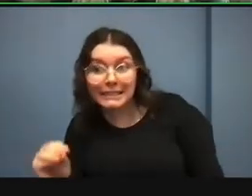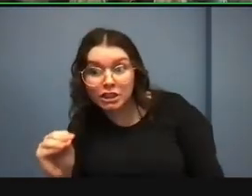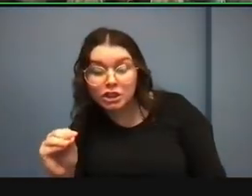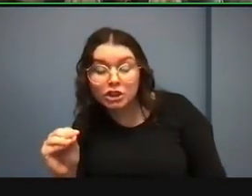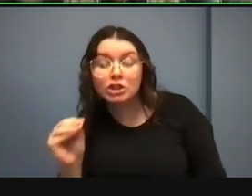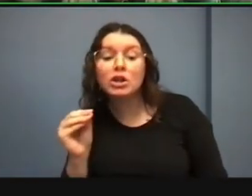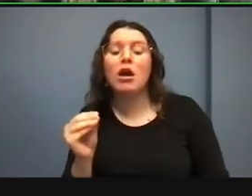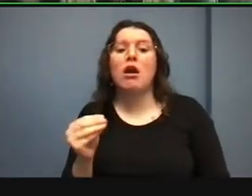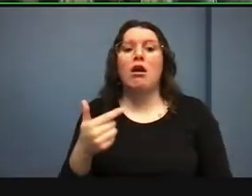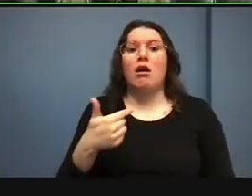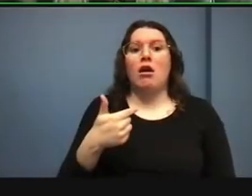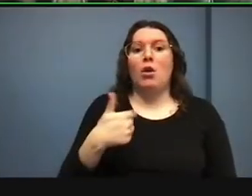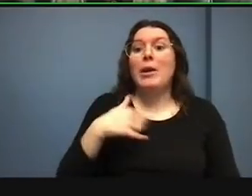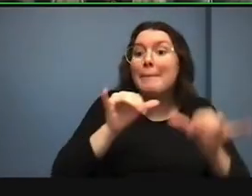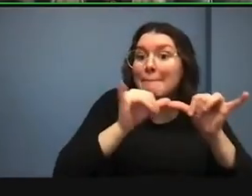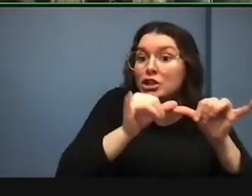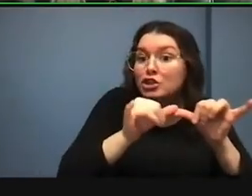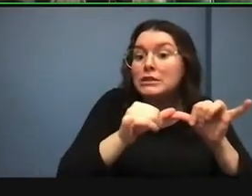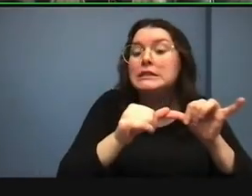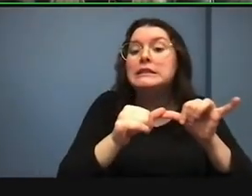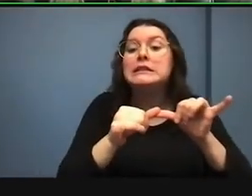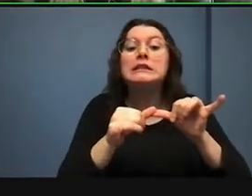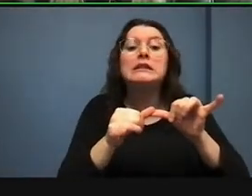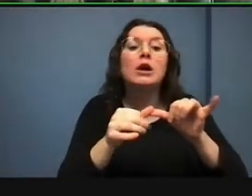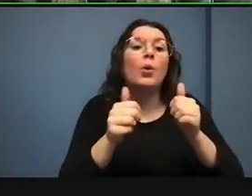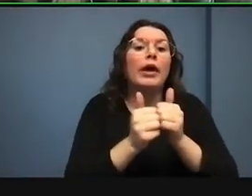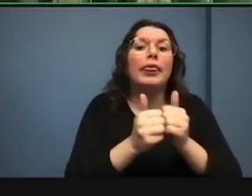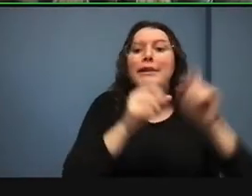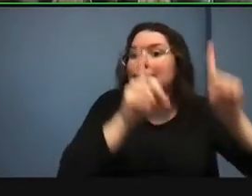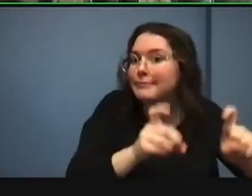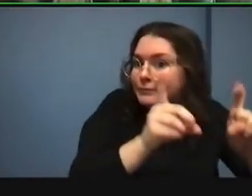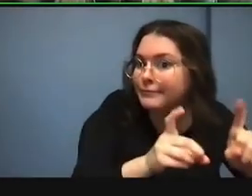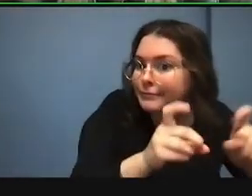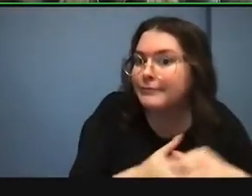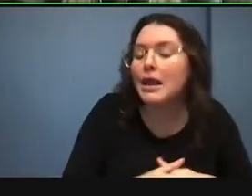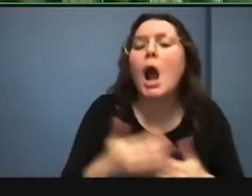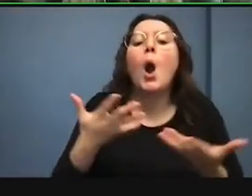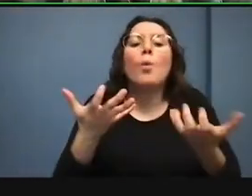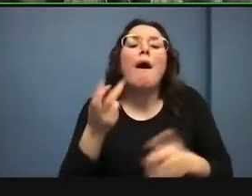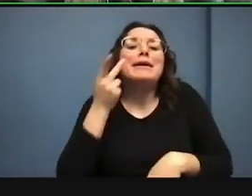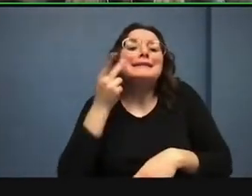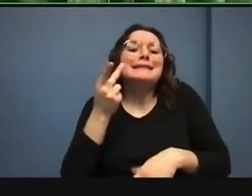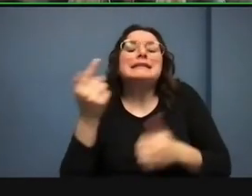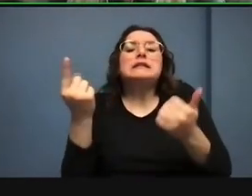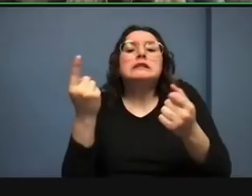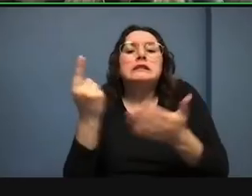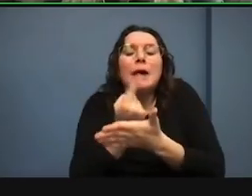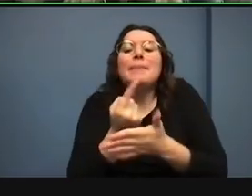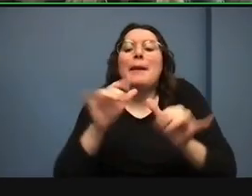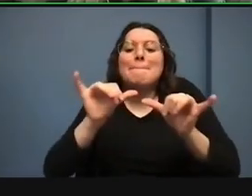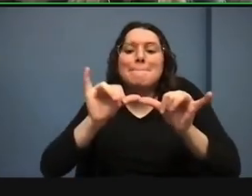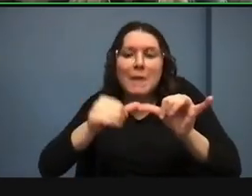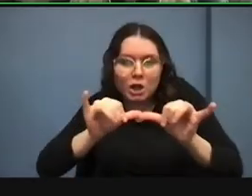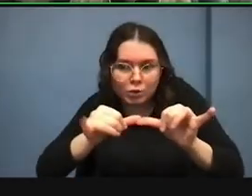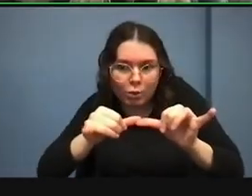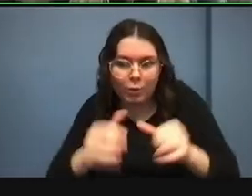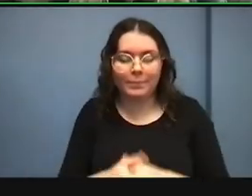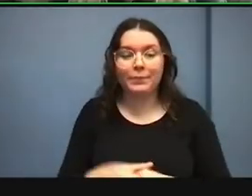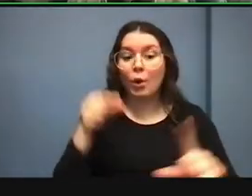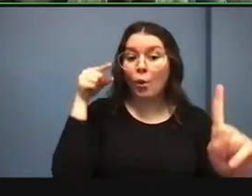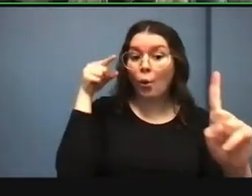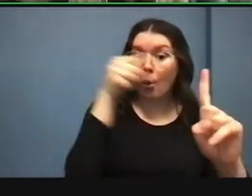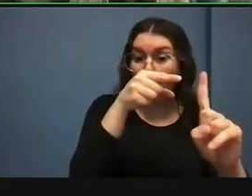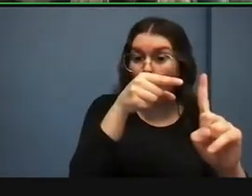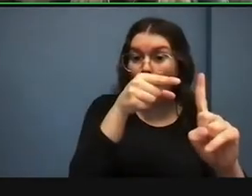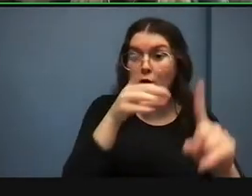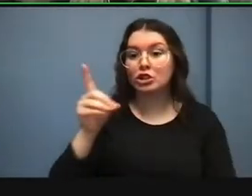points? Am I measuring by trials? I want to see something measurable. Goals